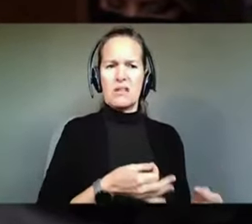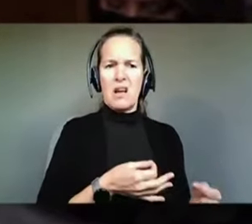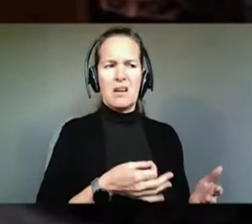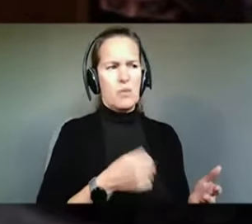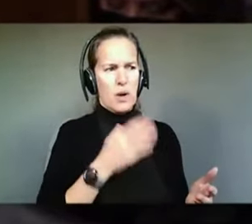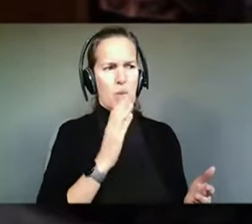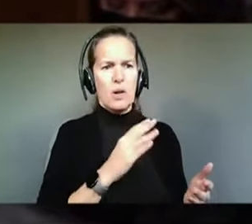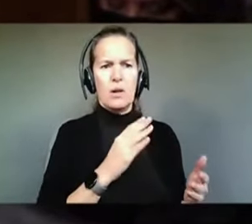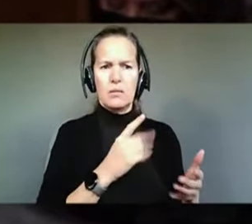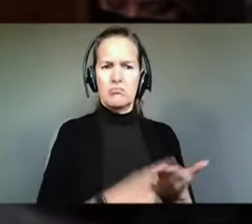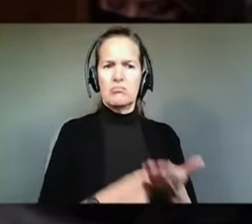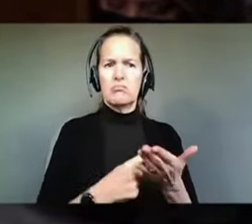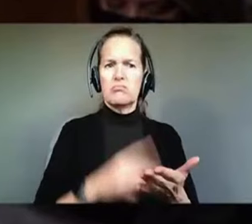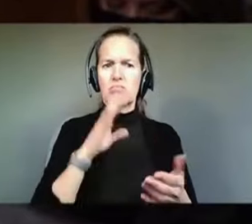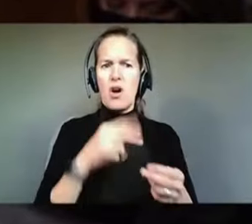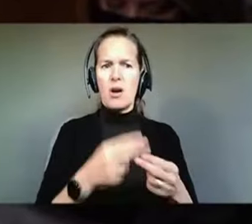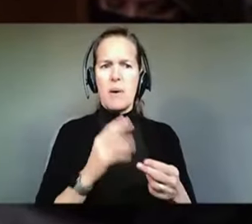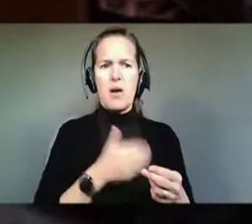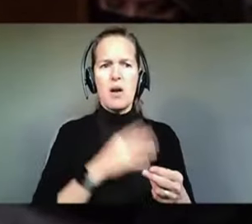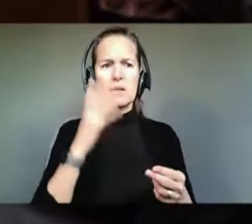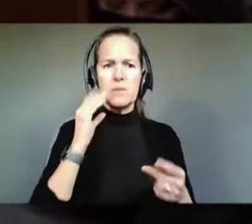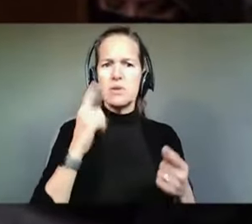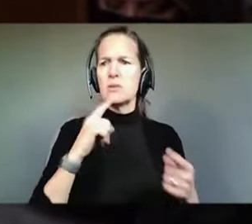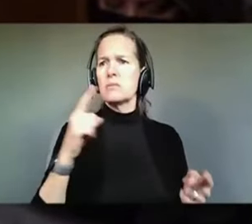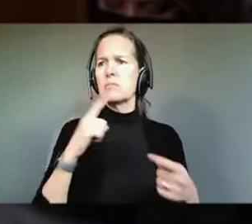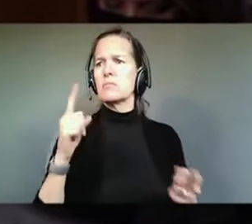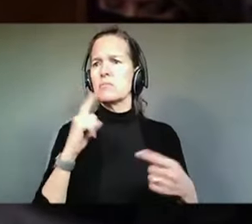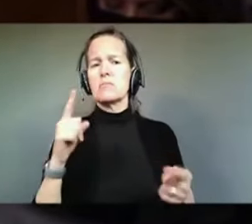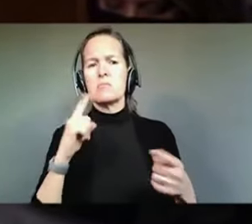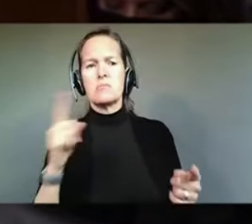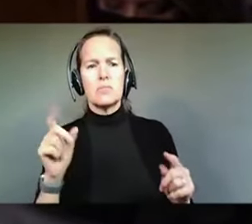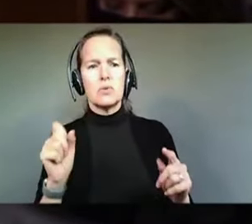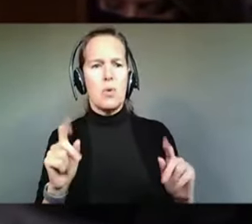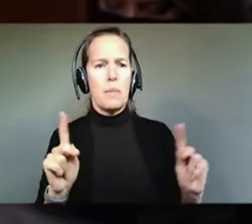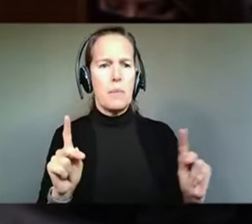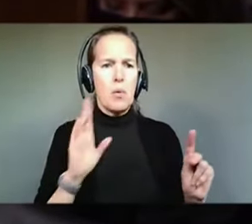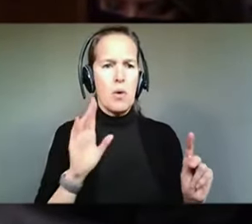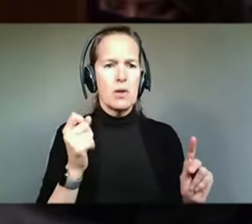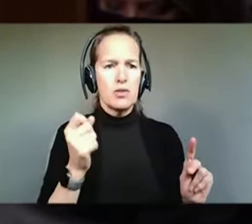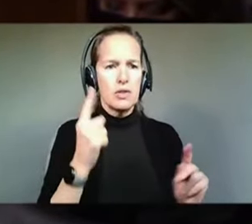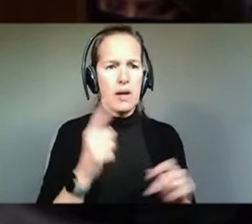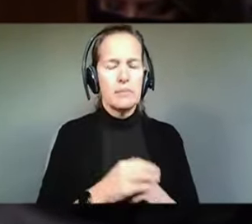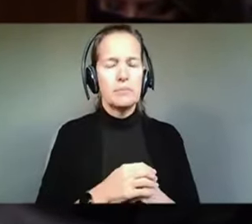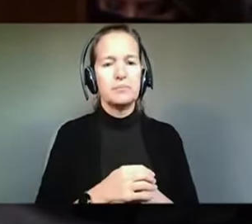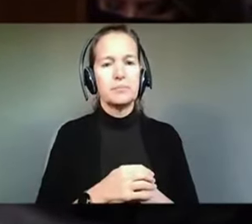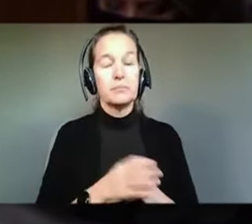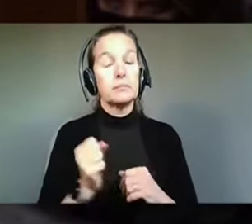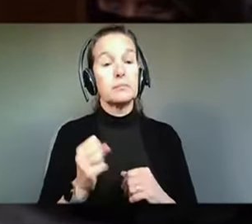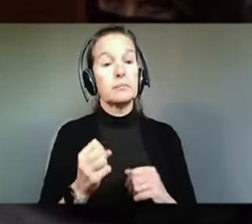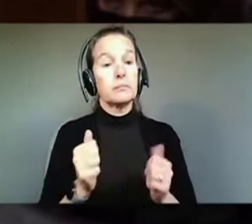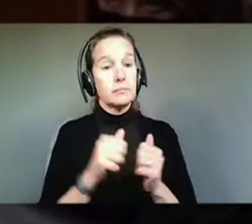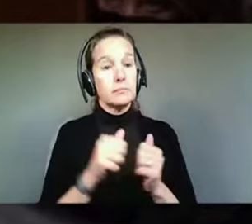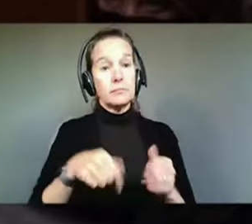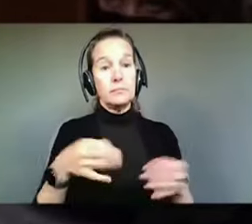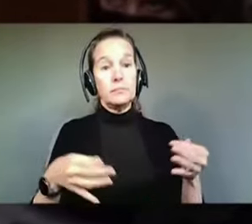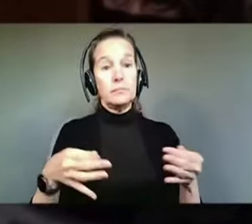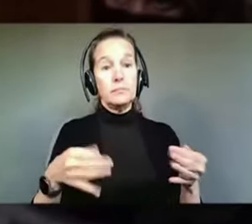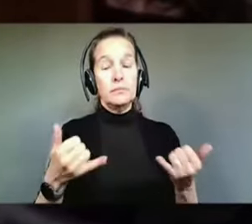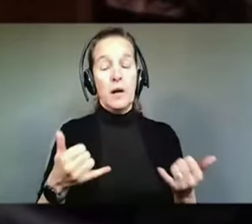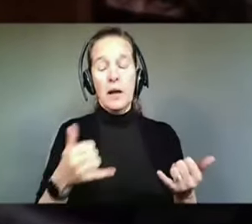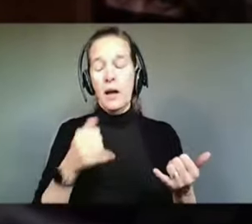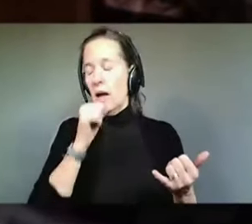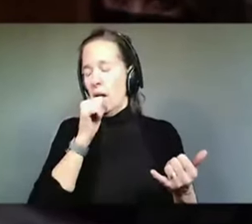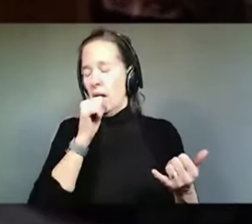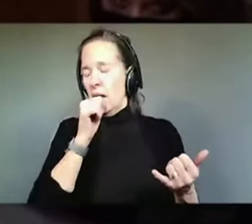that people would understand they're being believed. And Mr. Chair, by doing this hearing today, we can approach